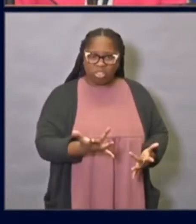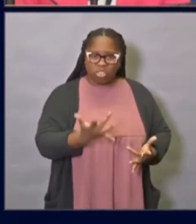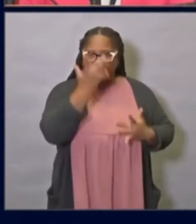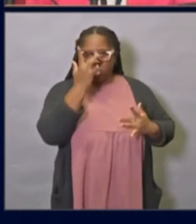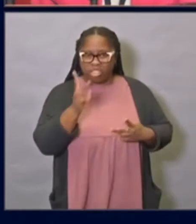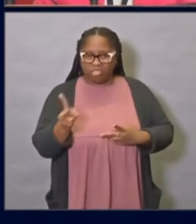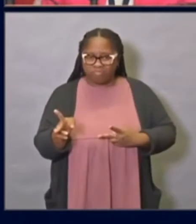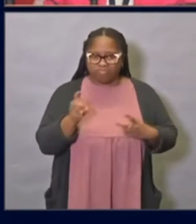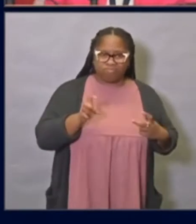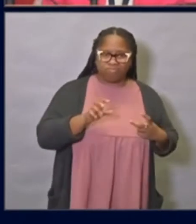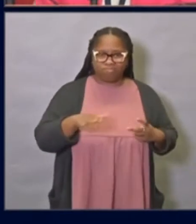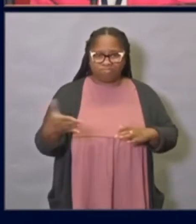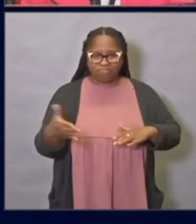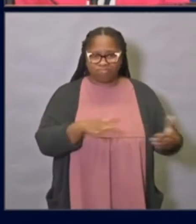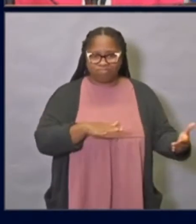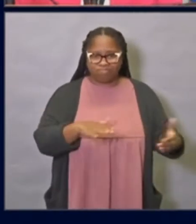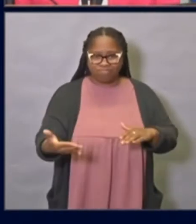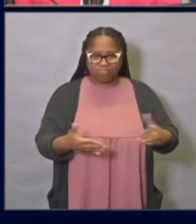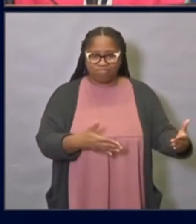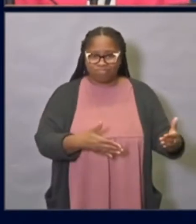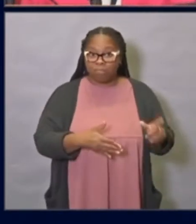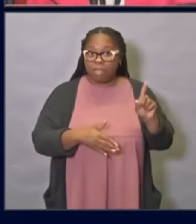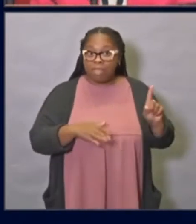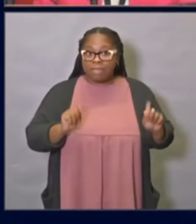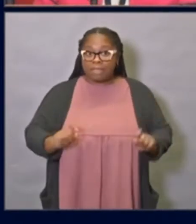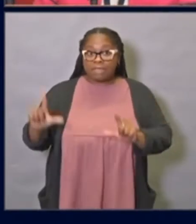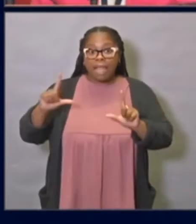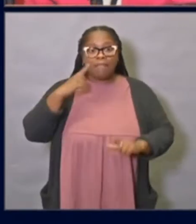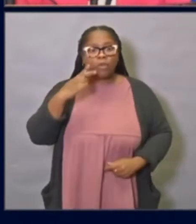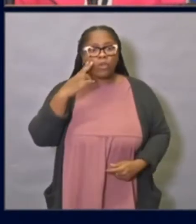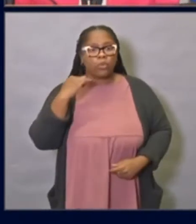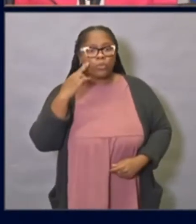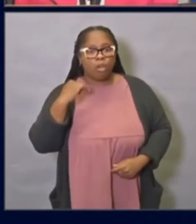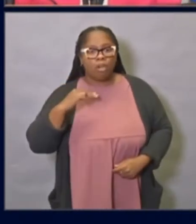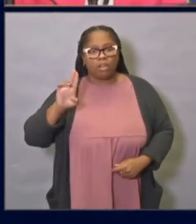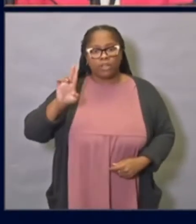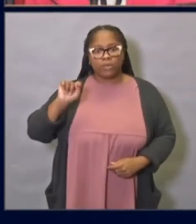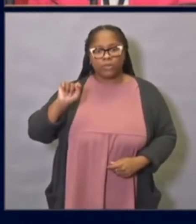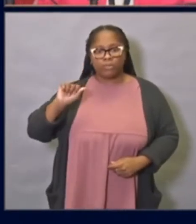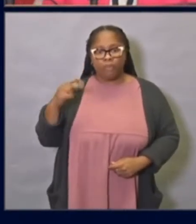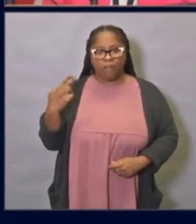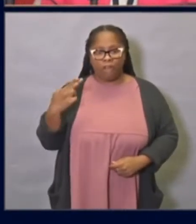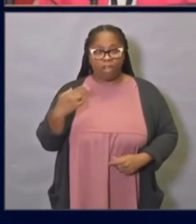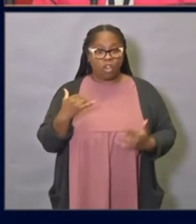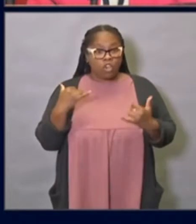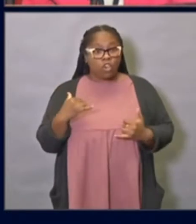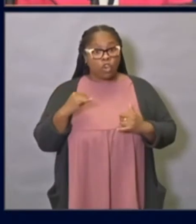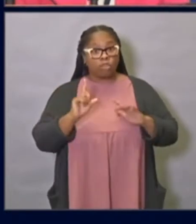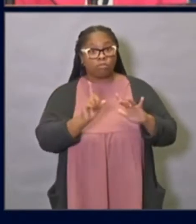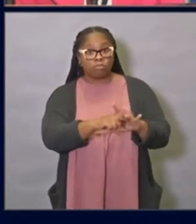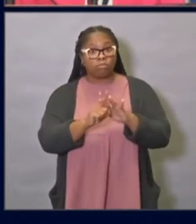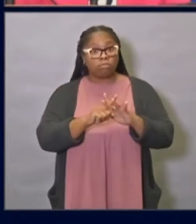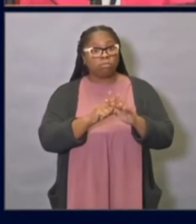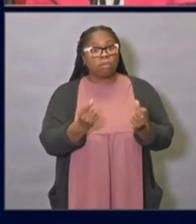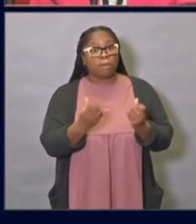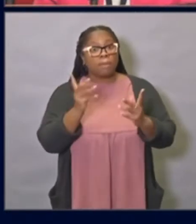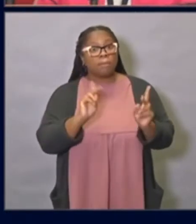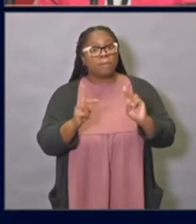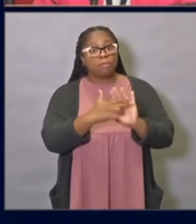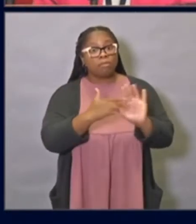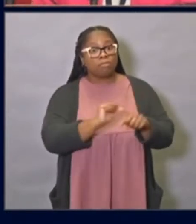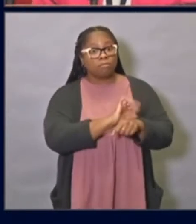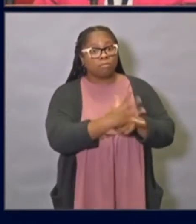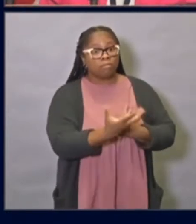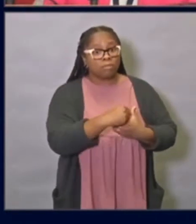away. This slide shows in Utah the current crude case rate is currently over 1,200